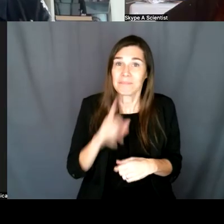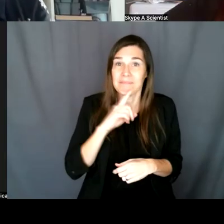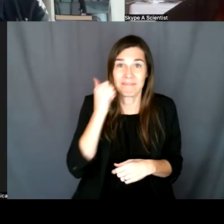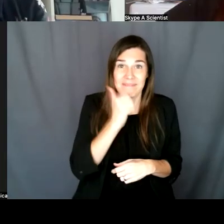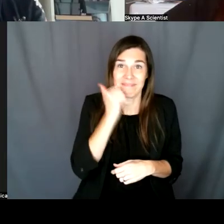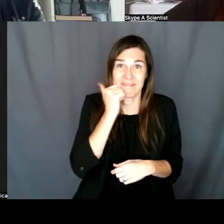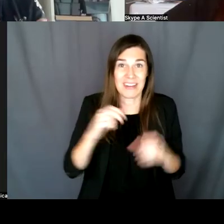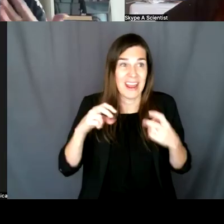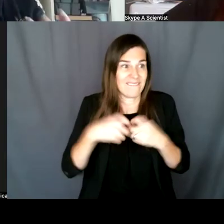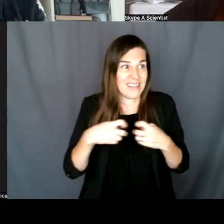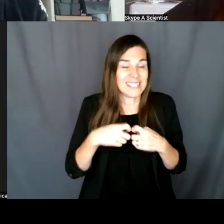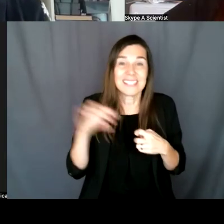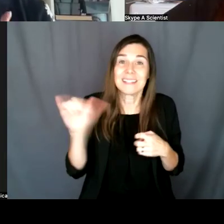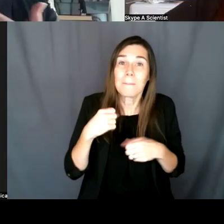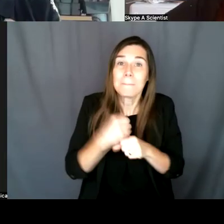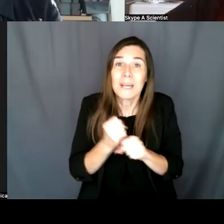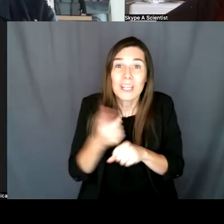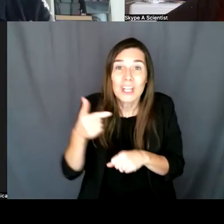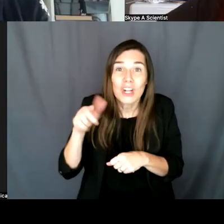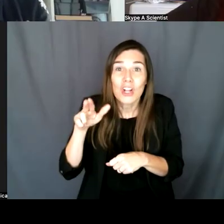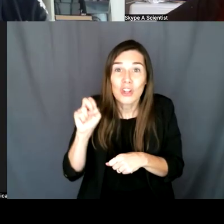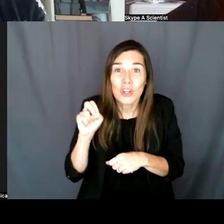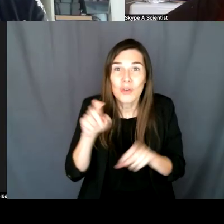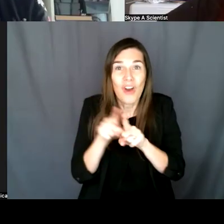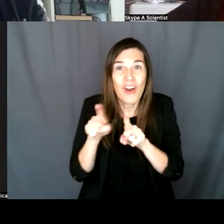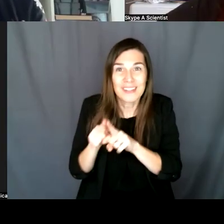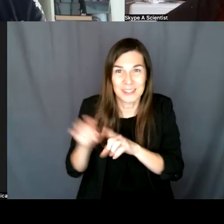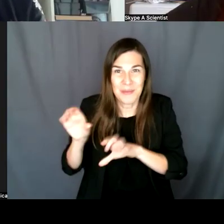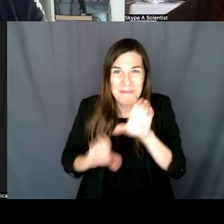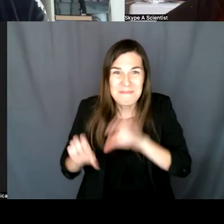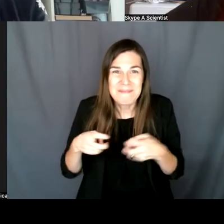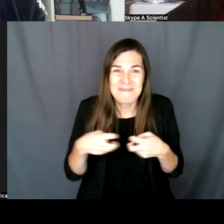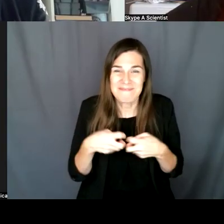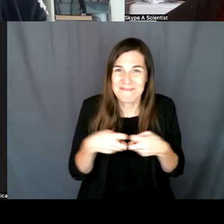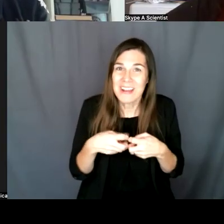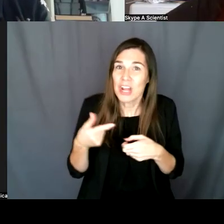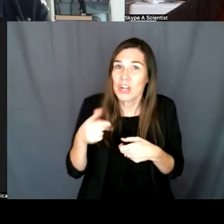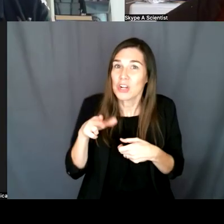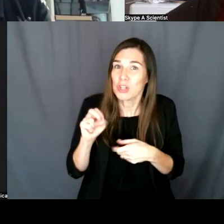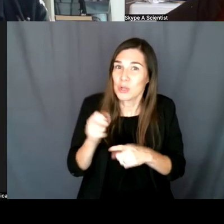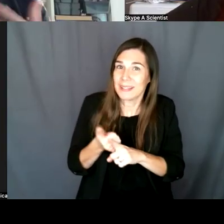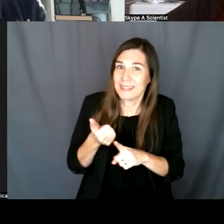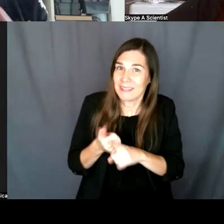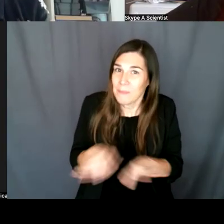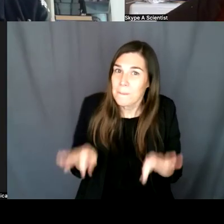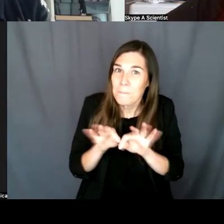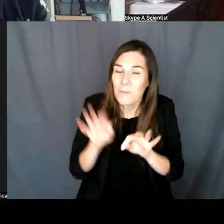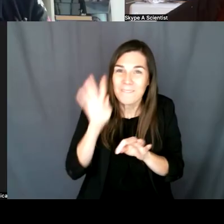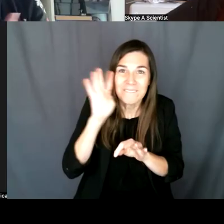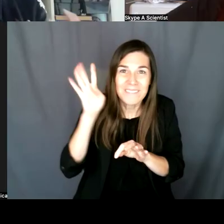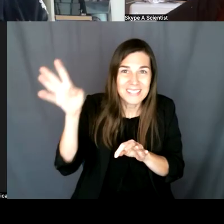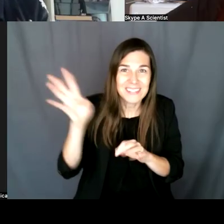like that, things like making glue, that's also chemistry and physics, and glue was a really important invention. So that has always